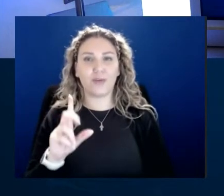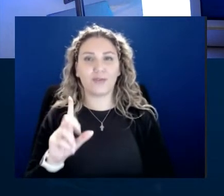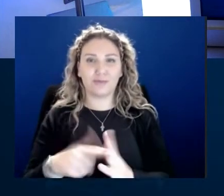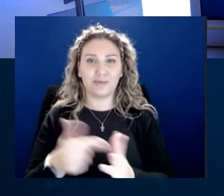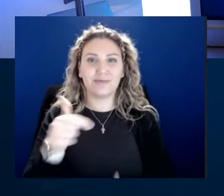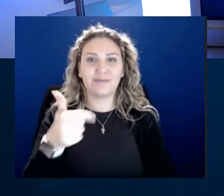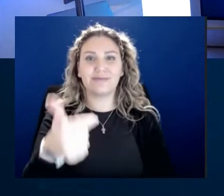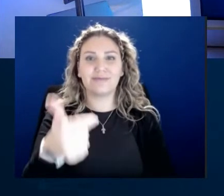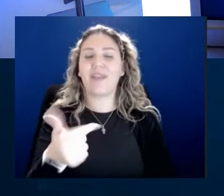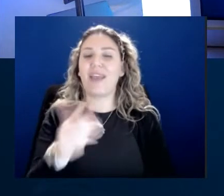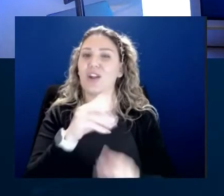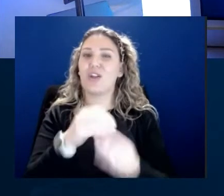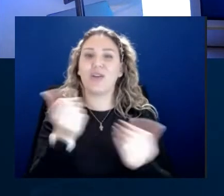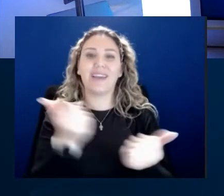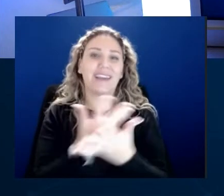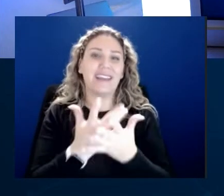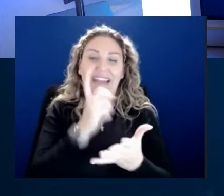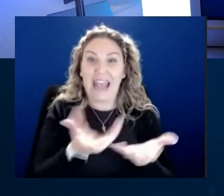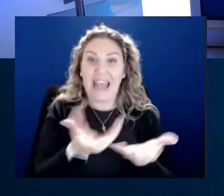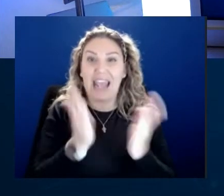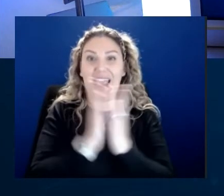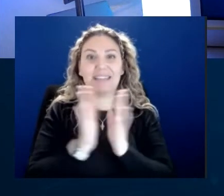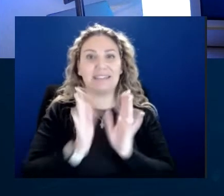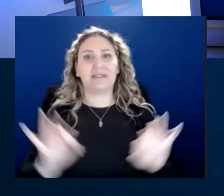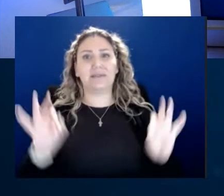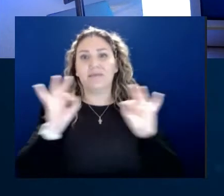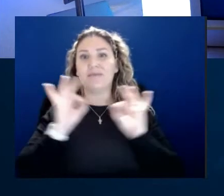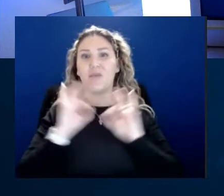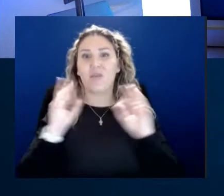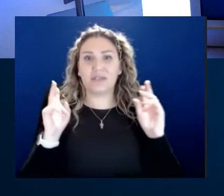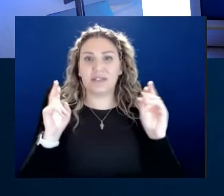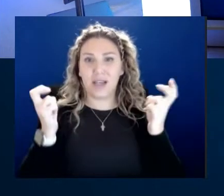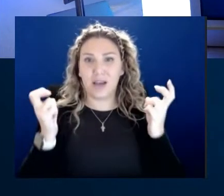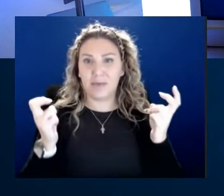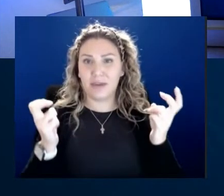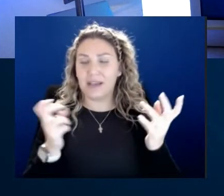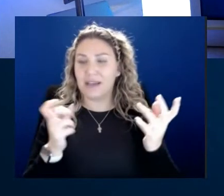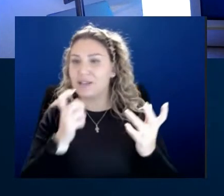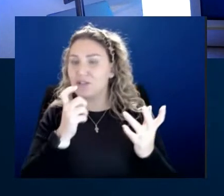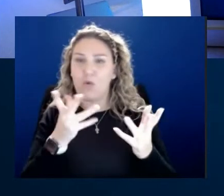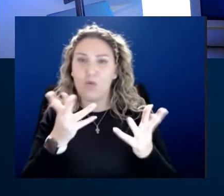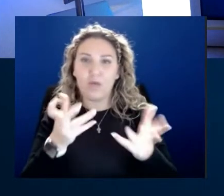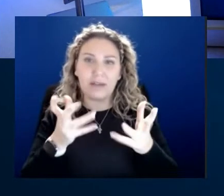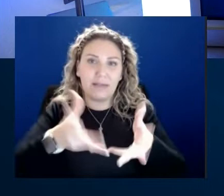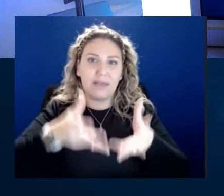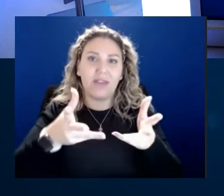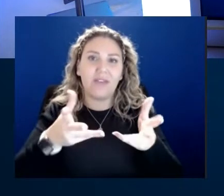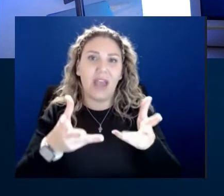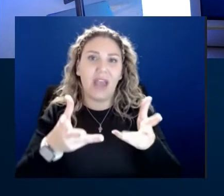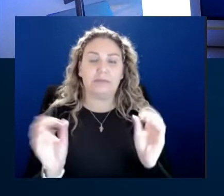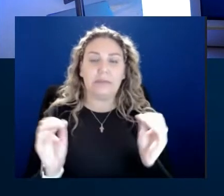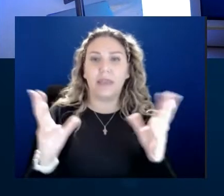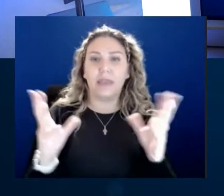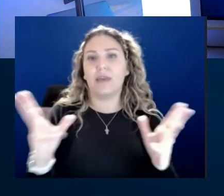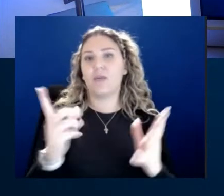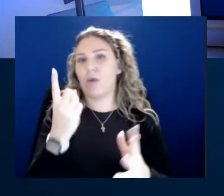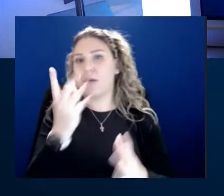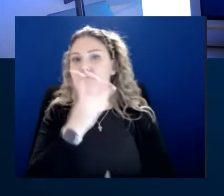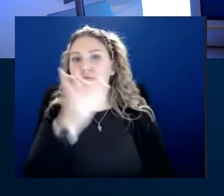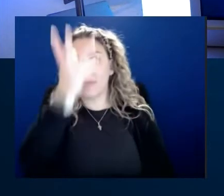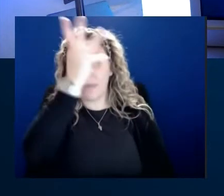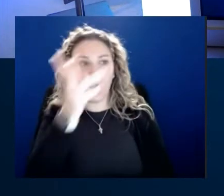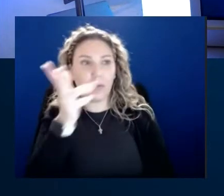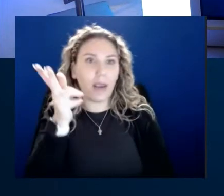didn't ask you. It's such an important topic, and I don't want to leave anything on the table that one parent could be out there listening and hear the right word and the